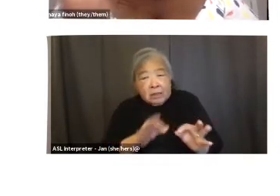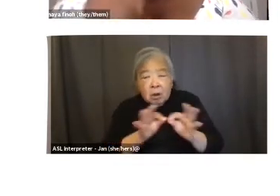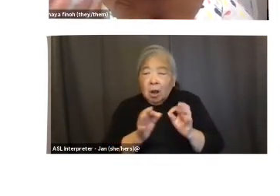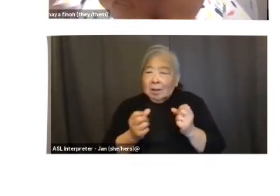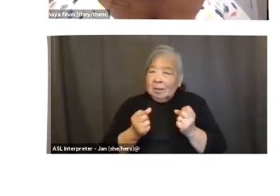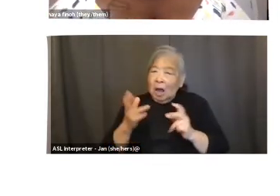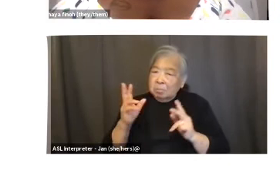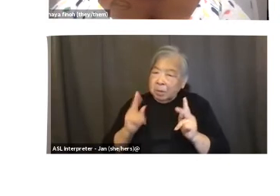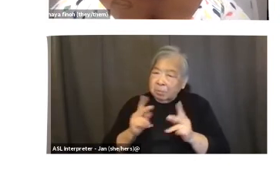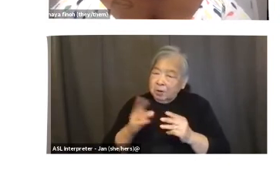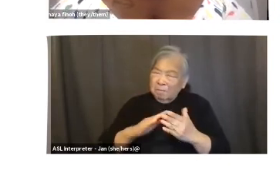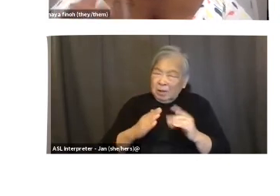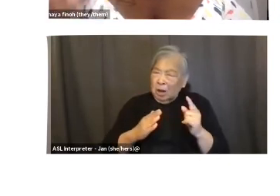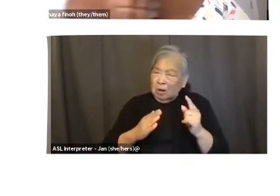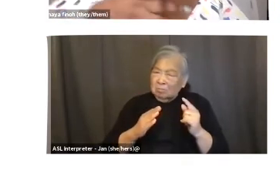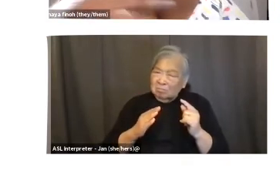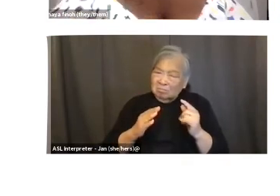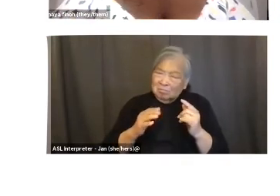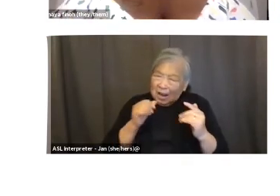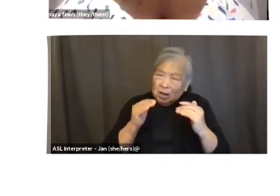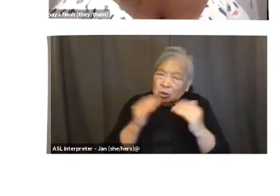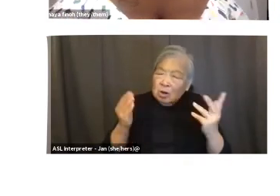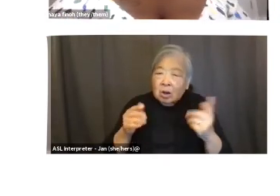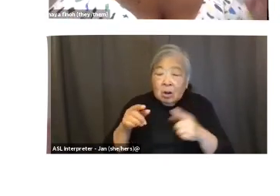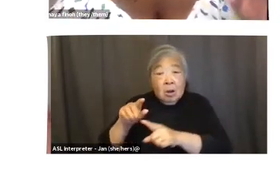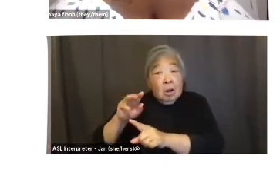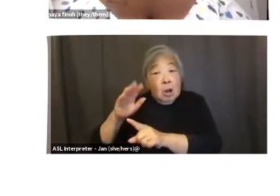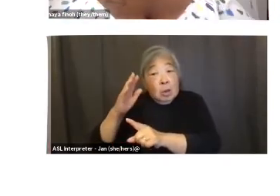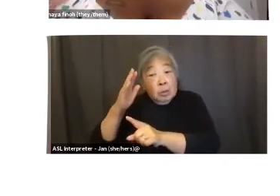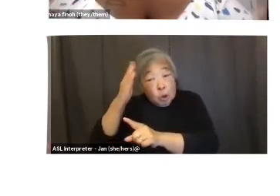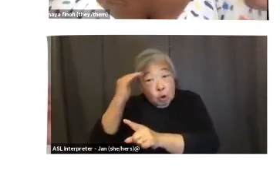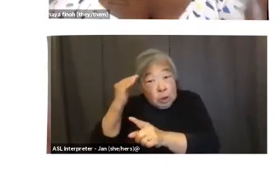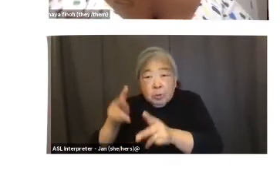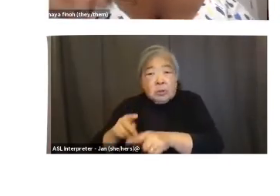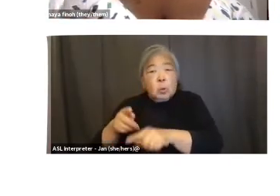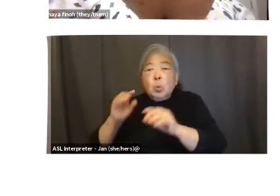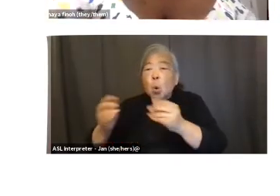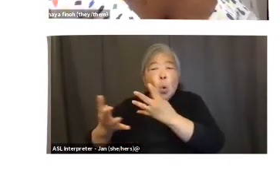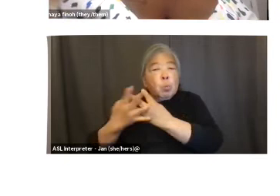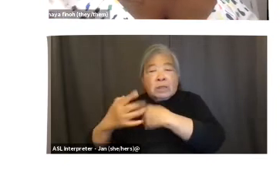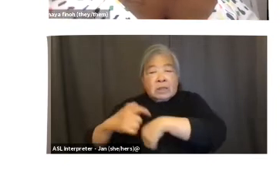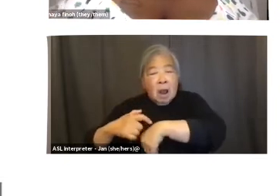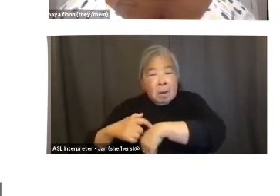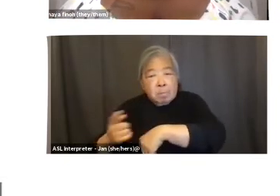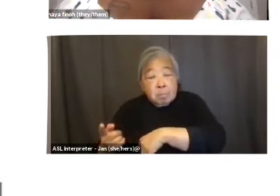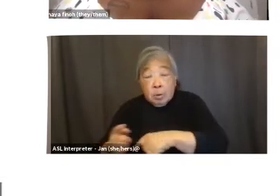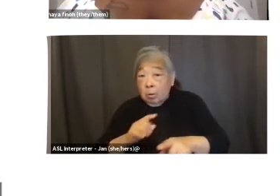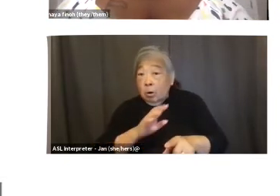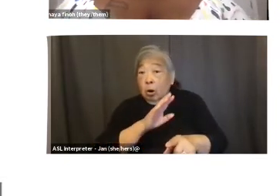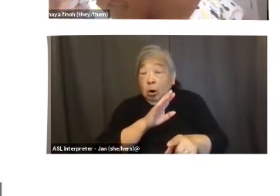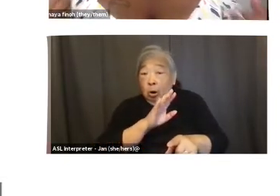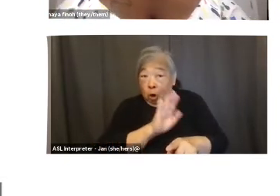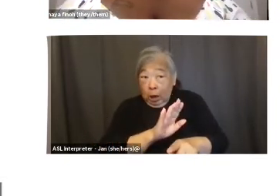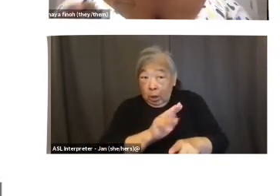was an injustice, that a murderer didn't get any prison time. And as we know, her death, along with the police beating of